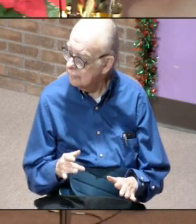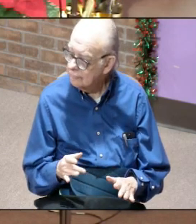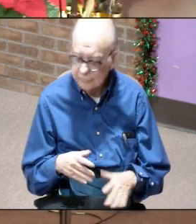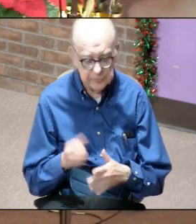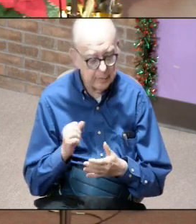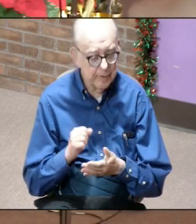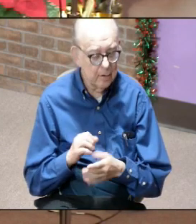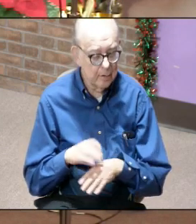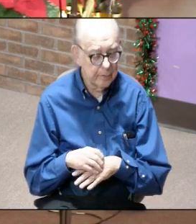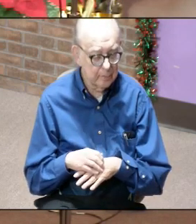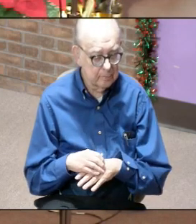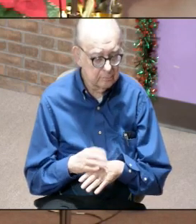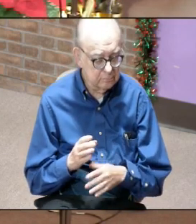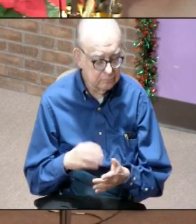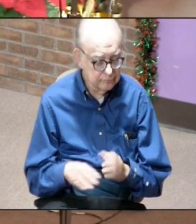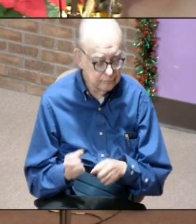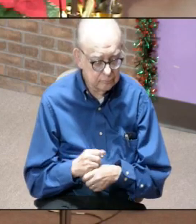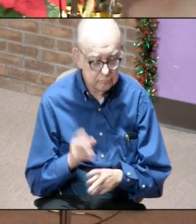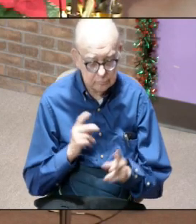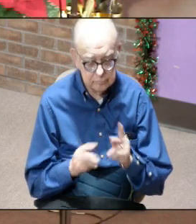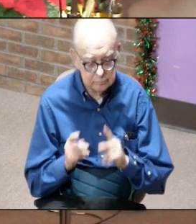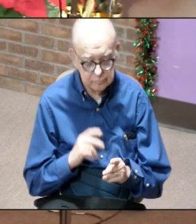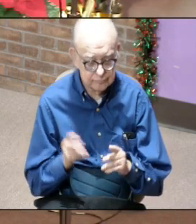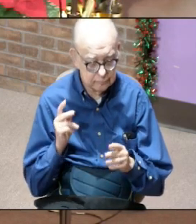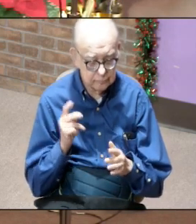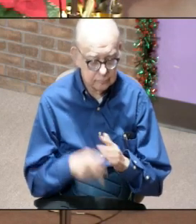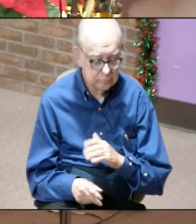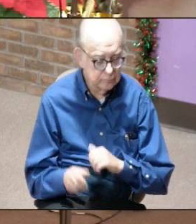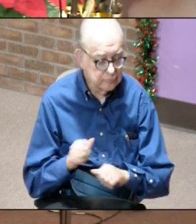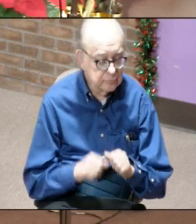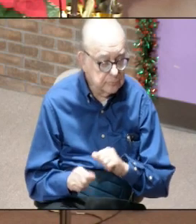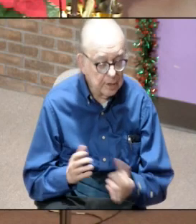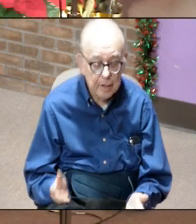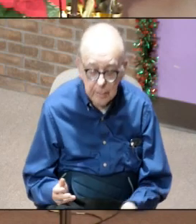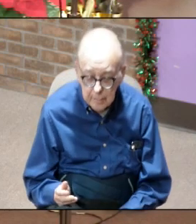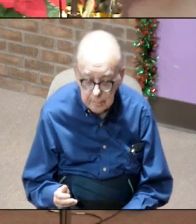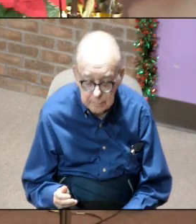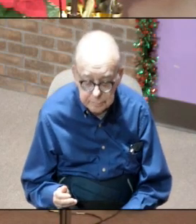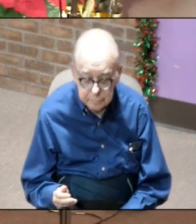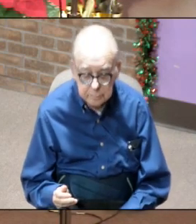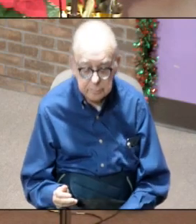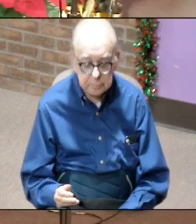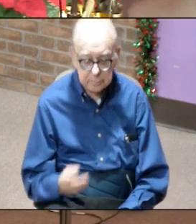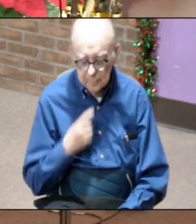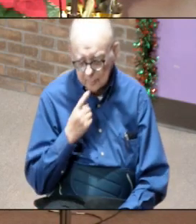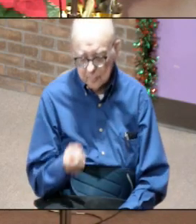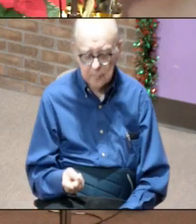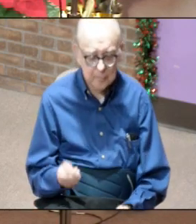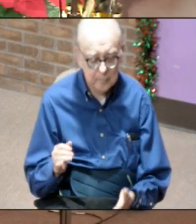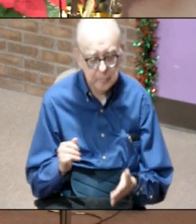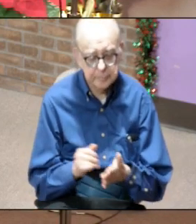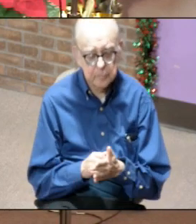from the earth and to make people kill each other. You're saying, well,